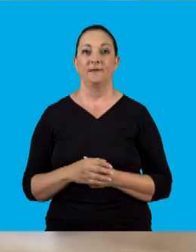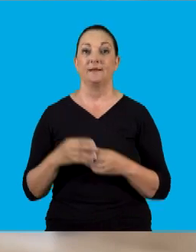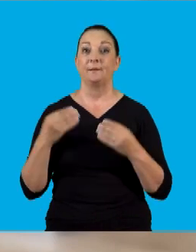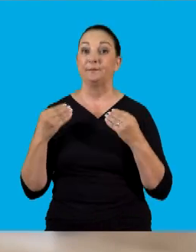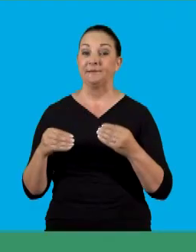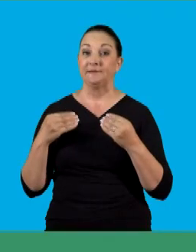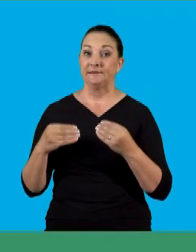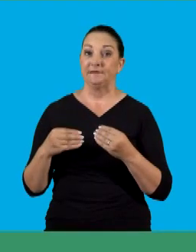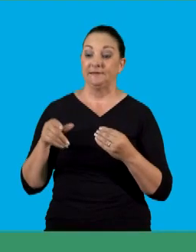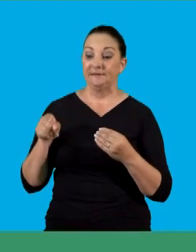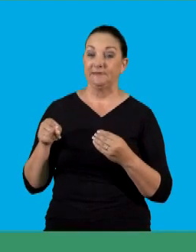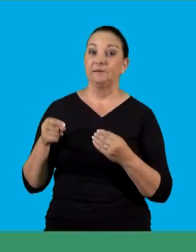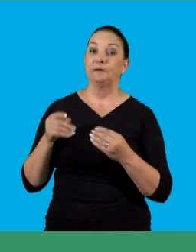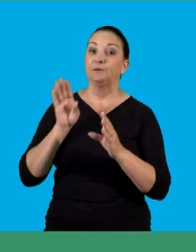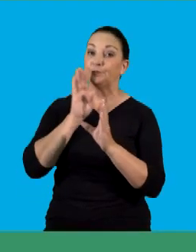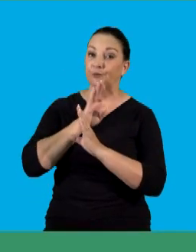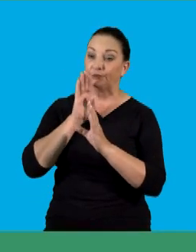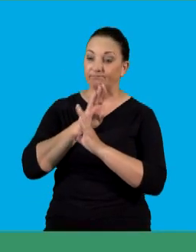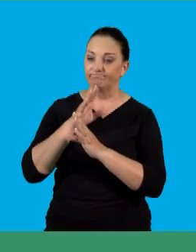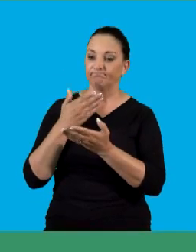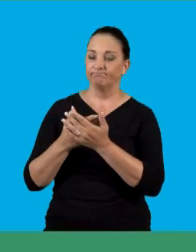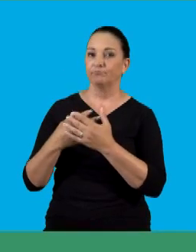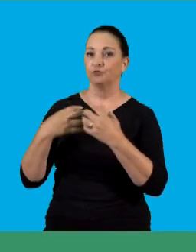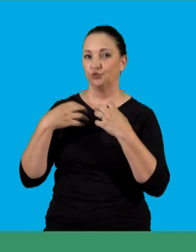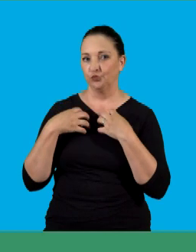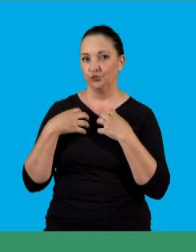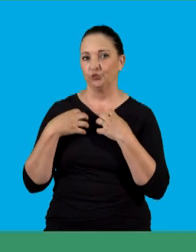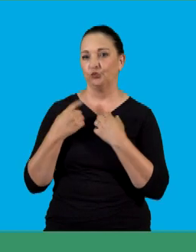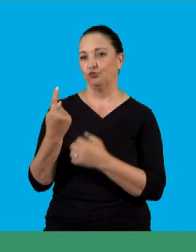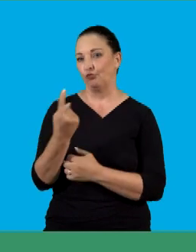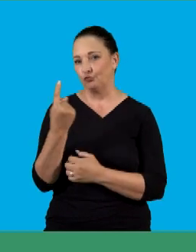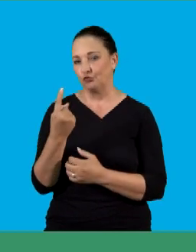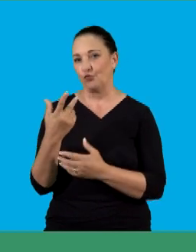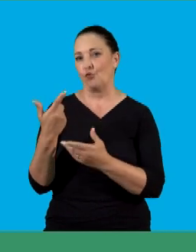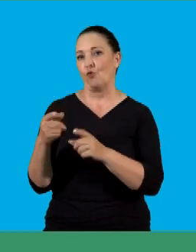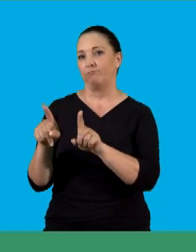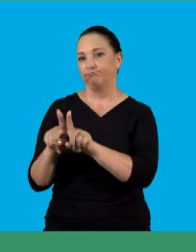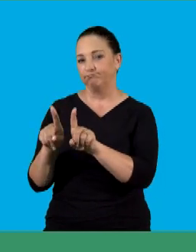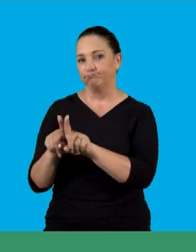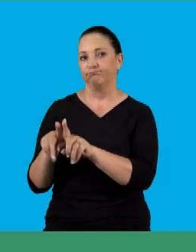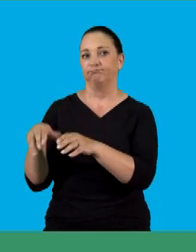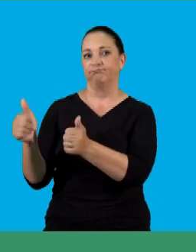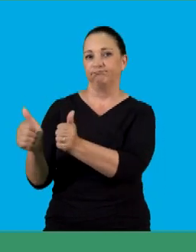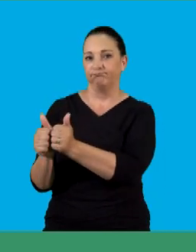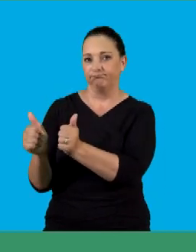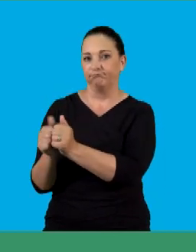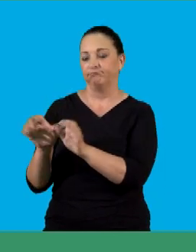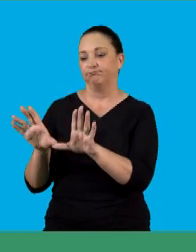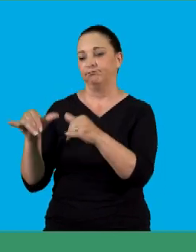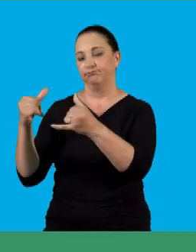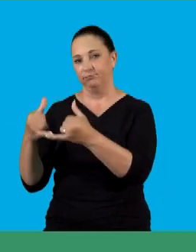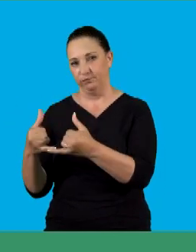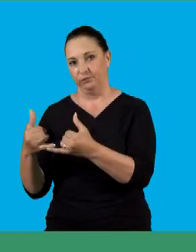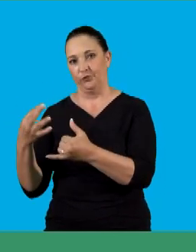Businesses in the private sector are privately owned by sole traders, partnerships, closed corporations,